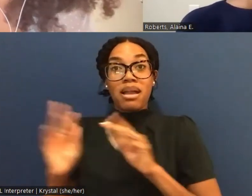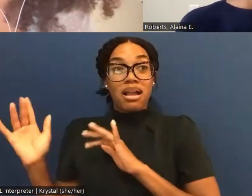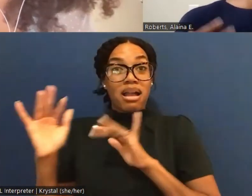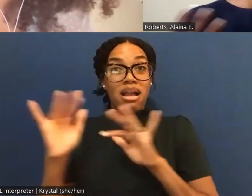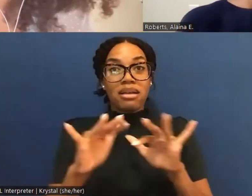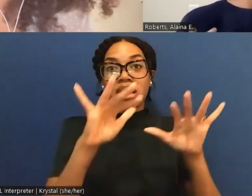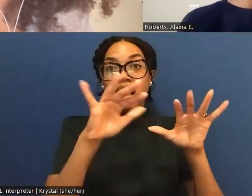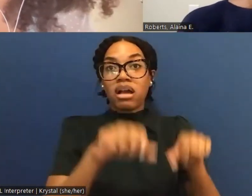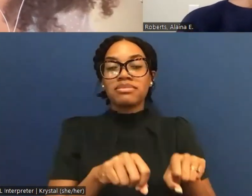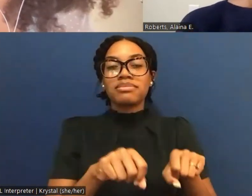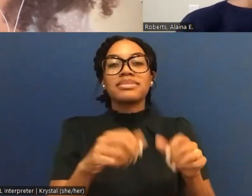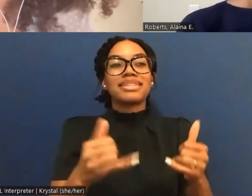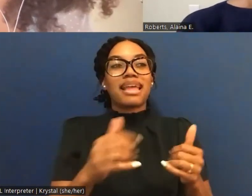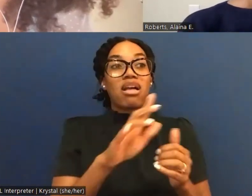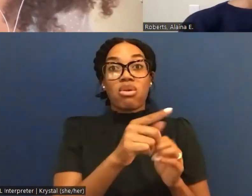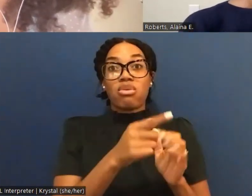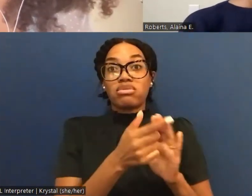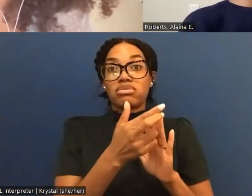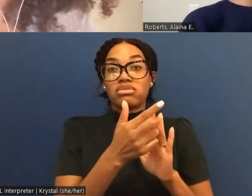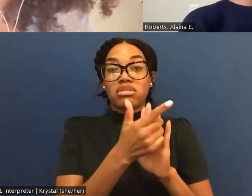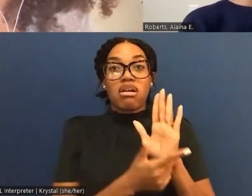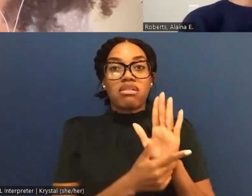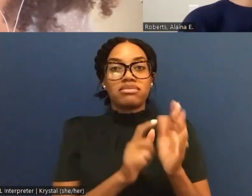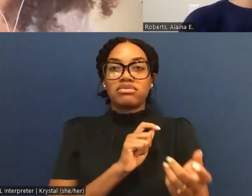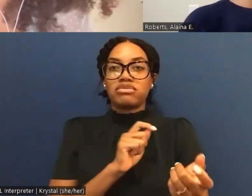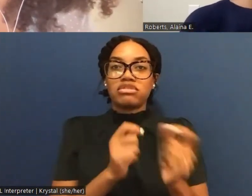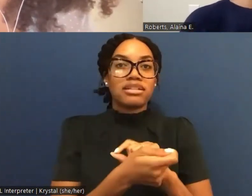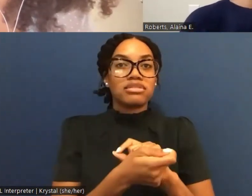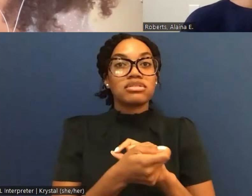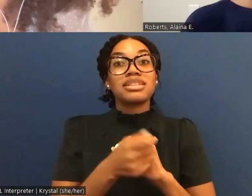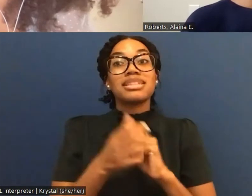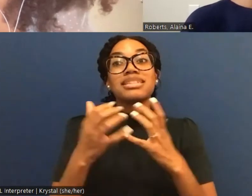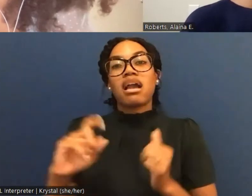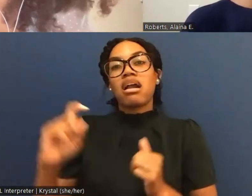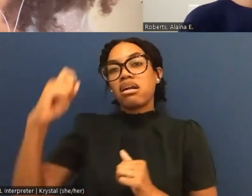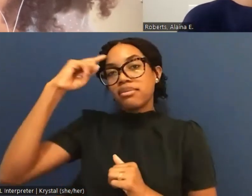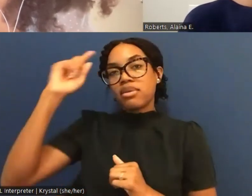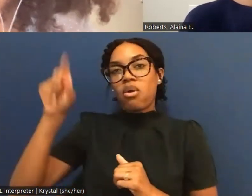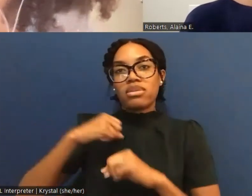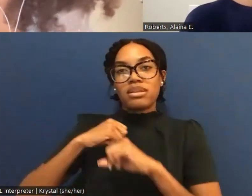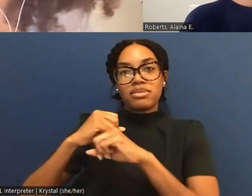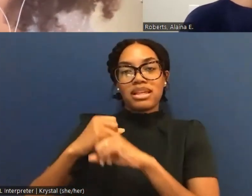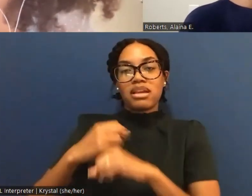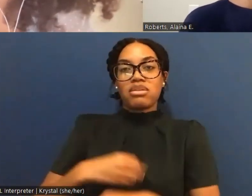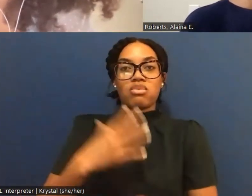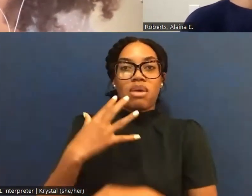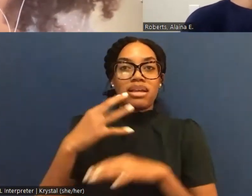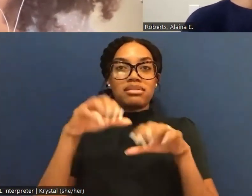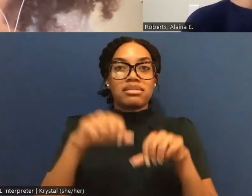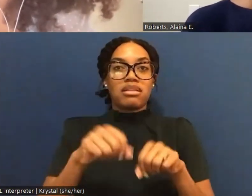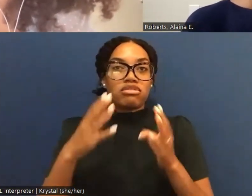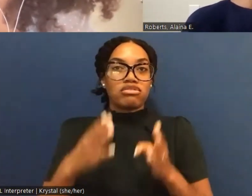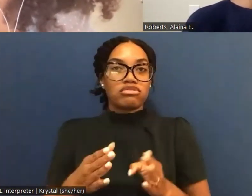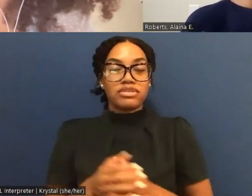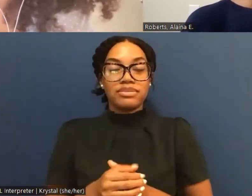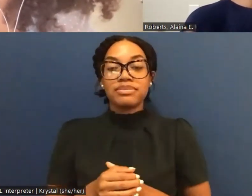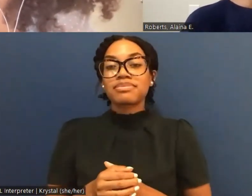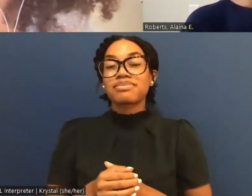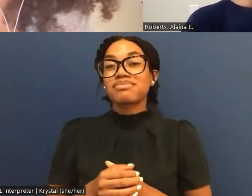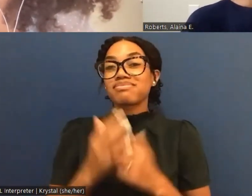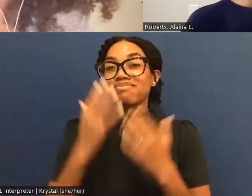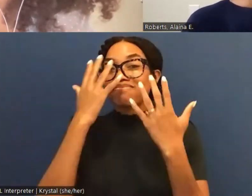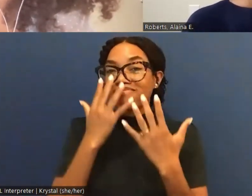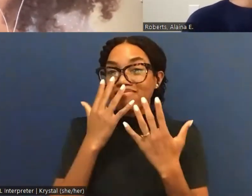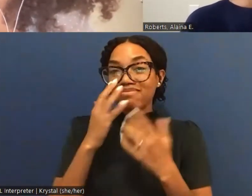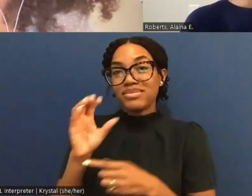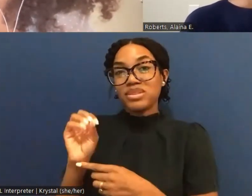the United States is really only protecting white settlers. And, you know, it's, of course, a huge travesty that Oklahoma students didn't learn about